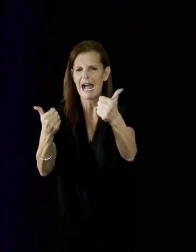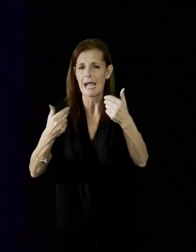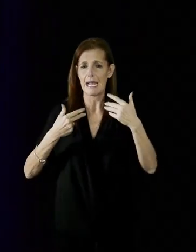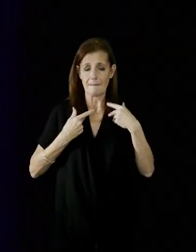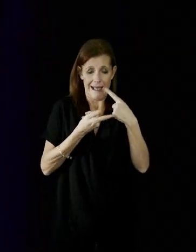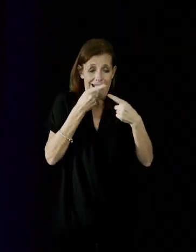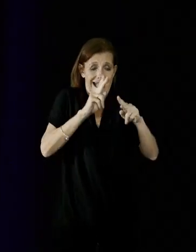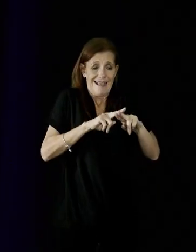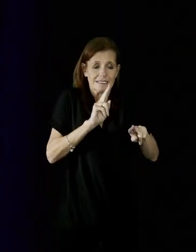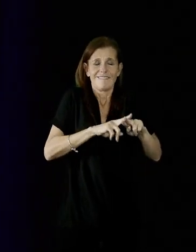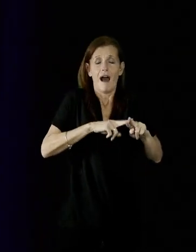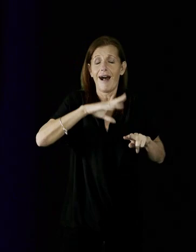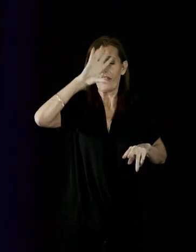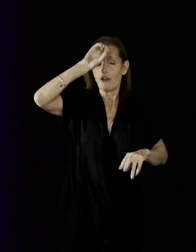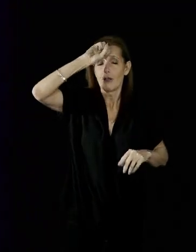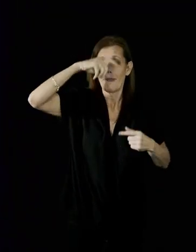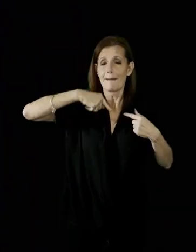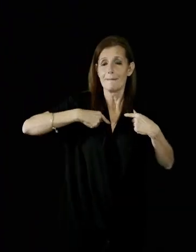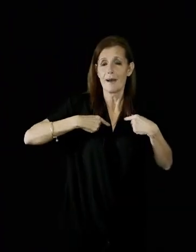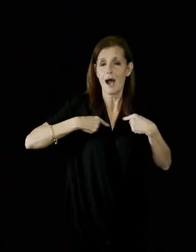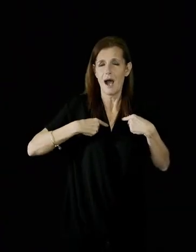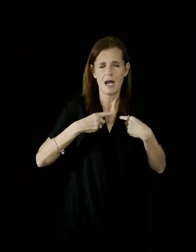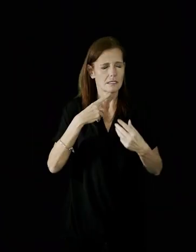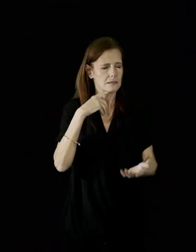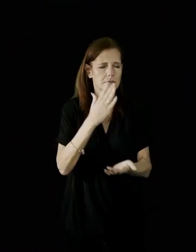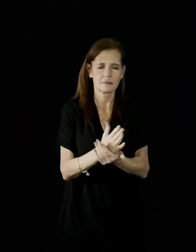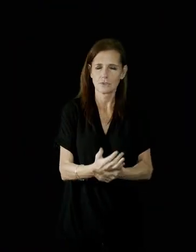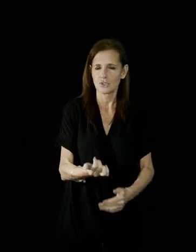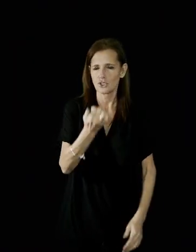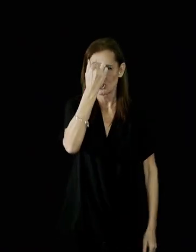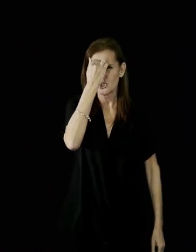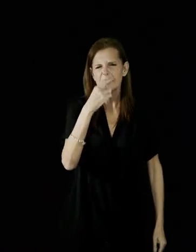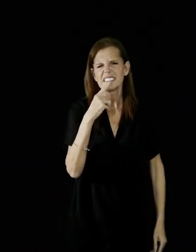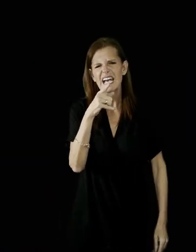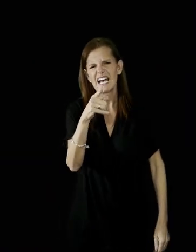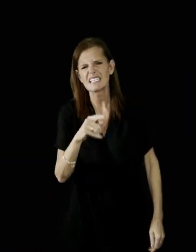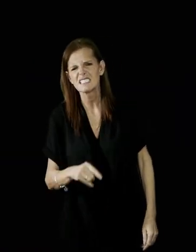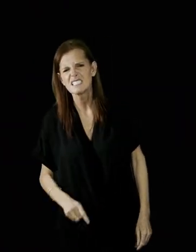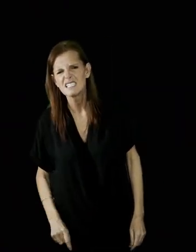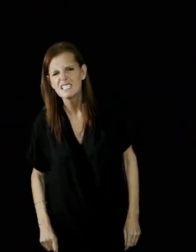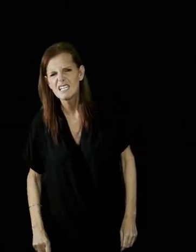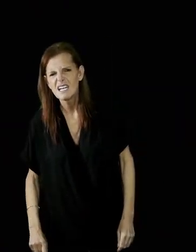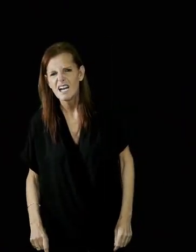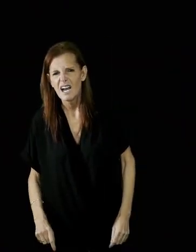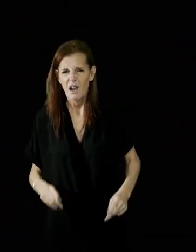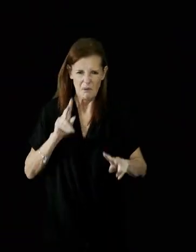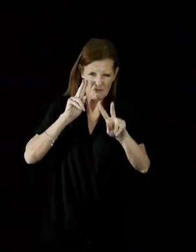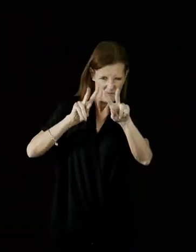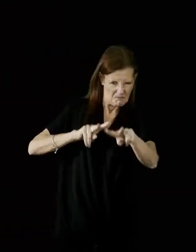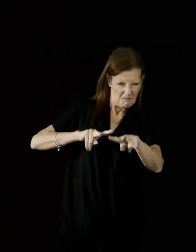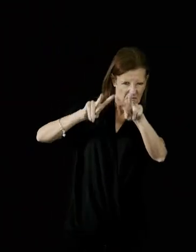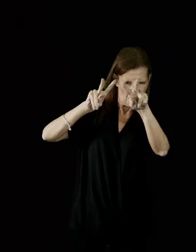I remember, he said one of the stupider things. He said, he goes, well, you can't tell to look at you. In that pervy voice, exactly like